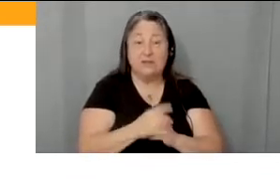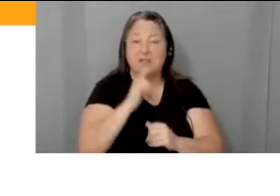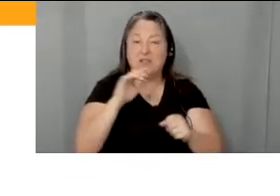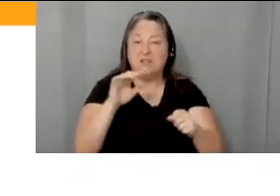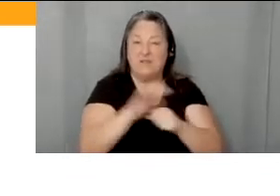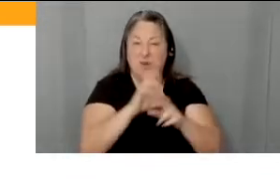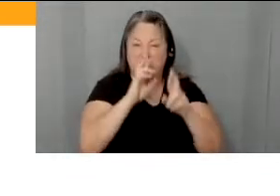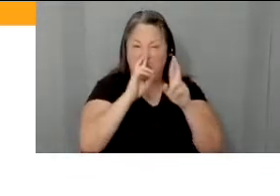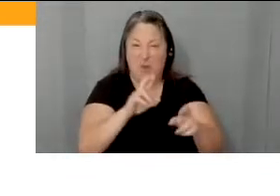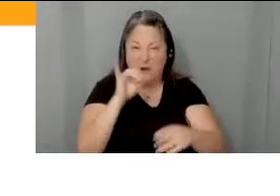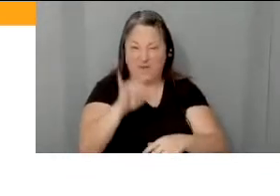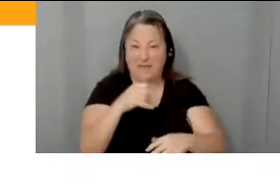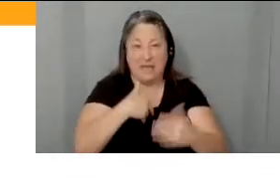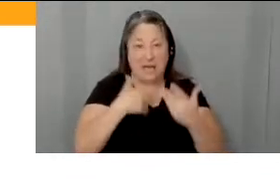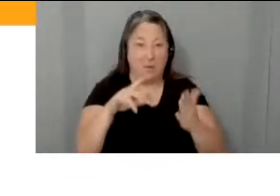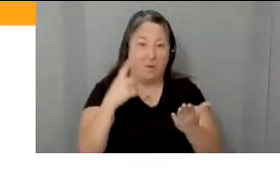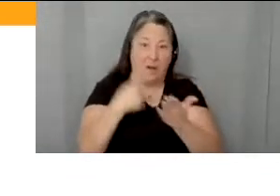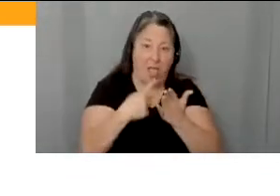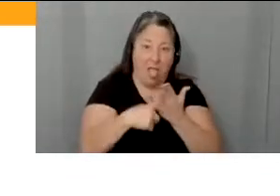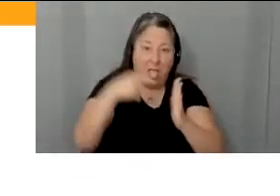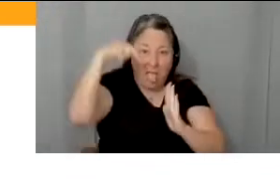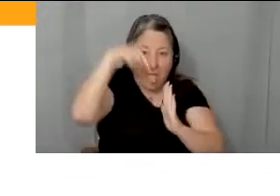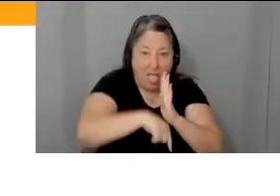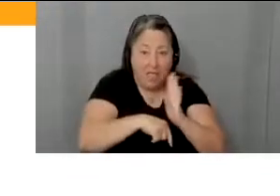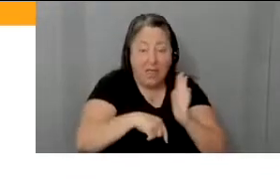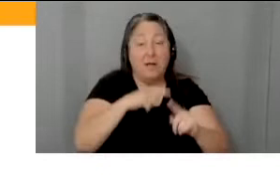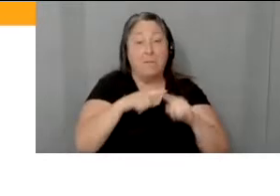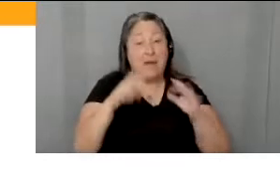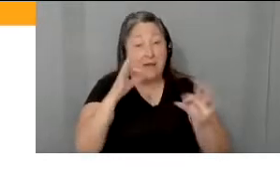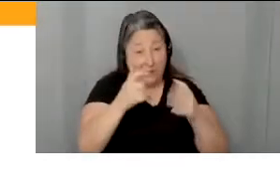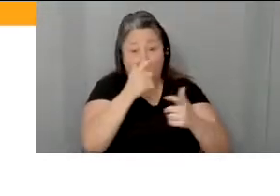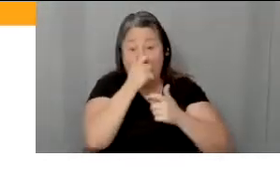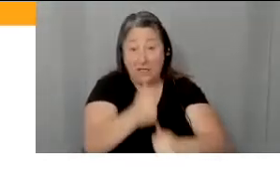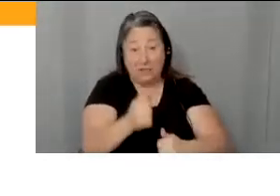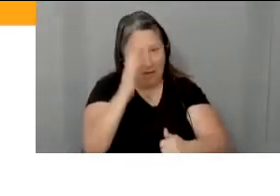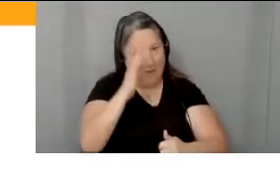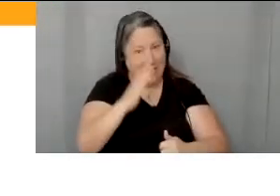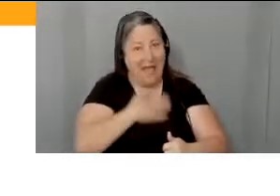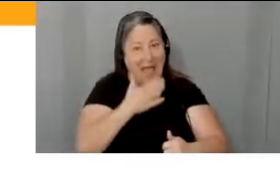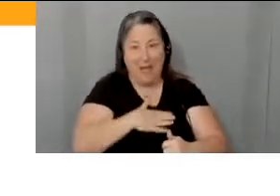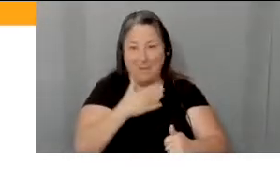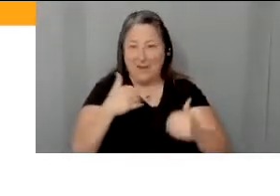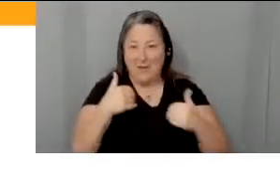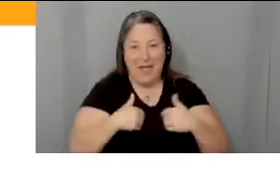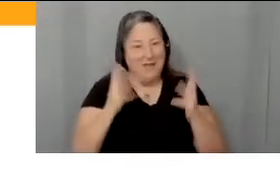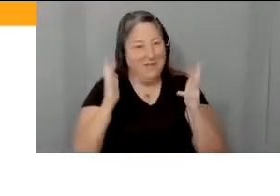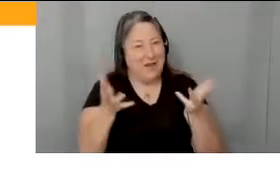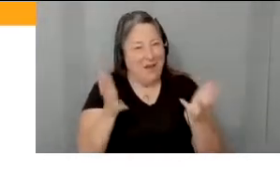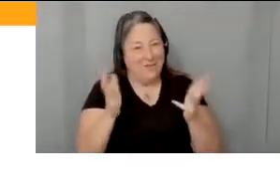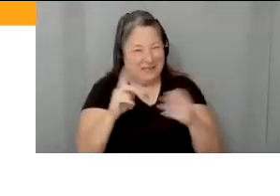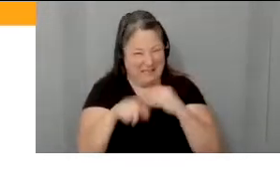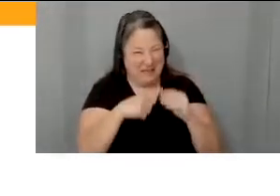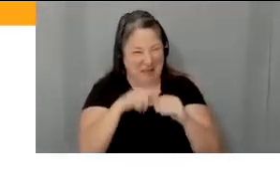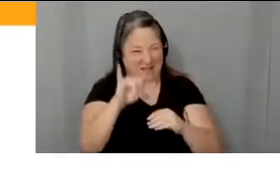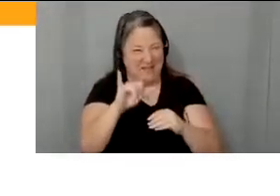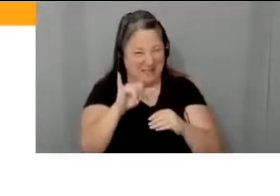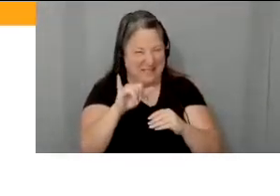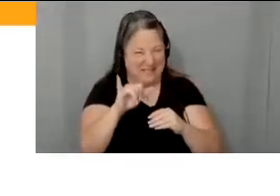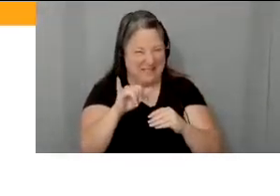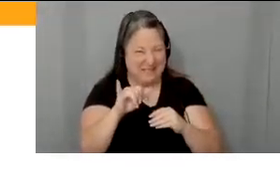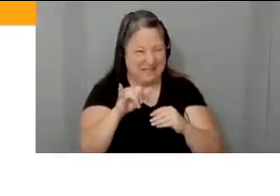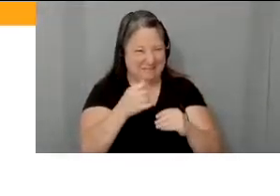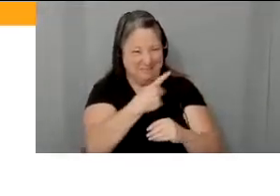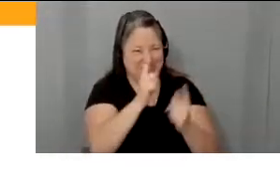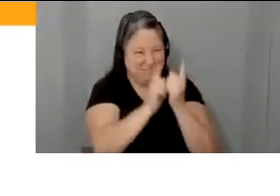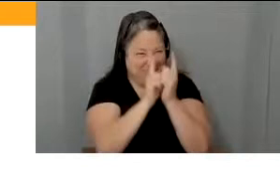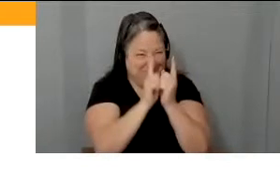this. I'm not going to go into it. For anyone who's really interested, I'm happy to have an online conversation about this. But we